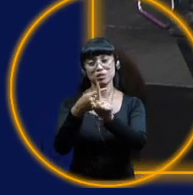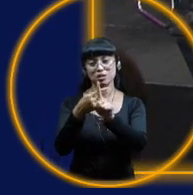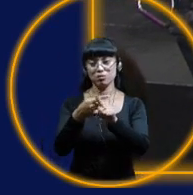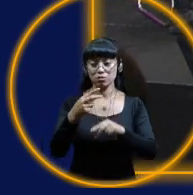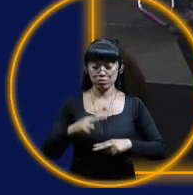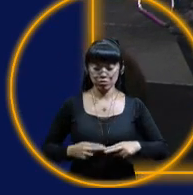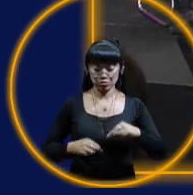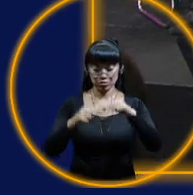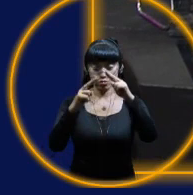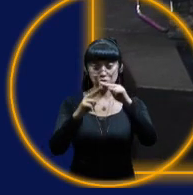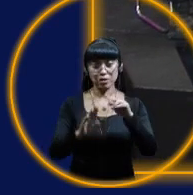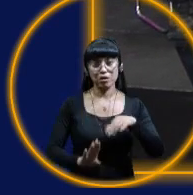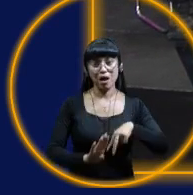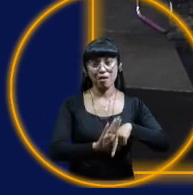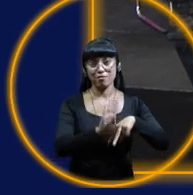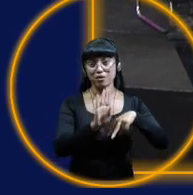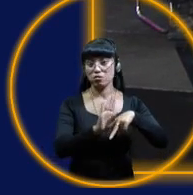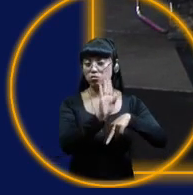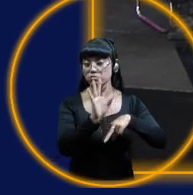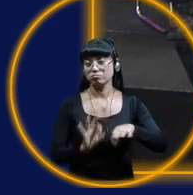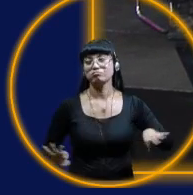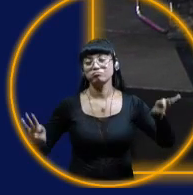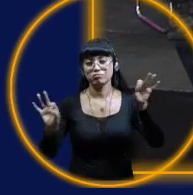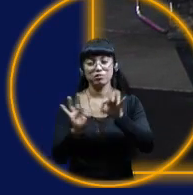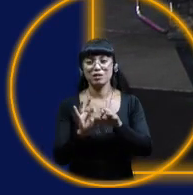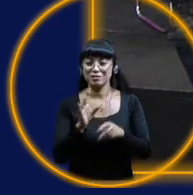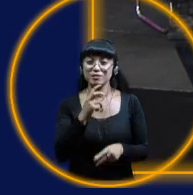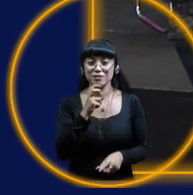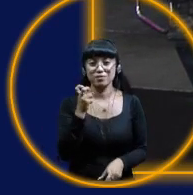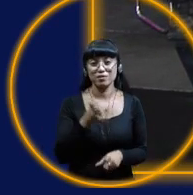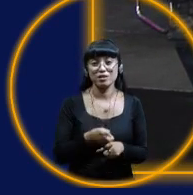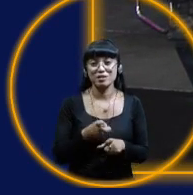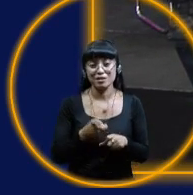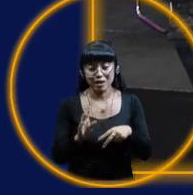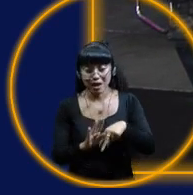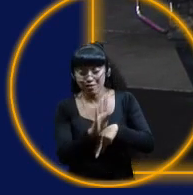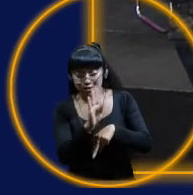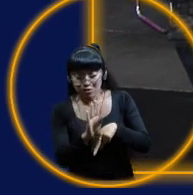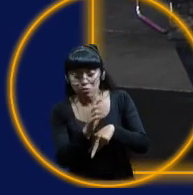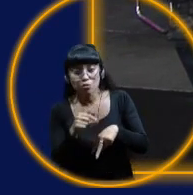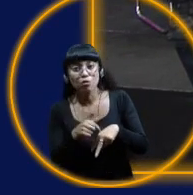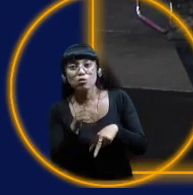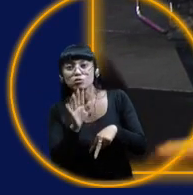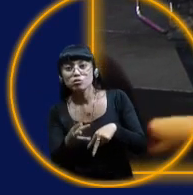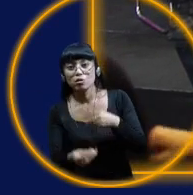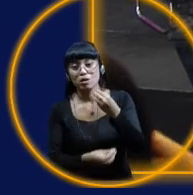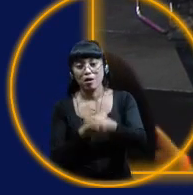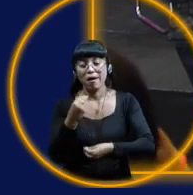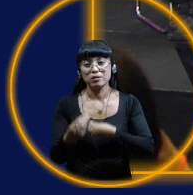to do, a habit of valuing the positive feedback